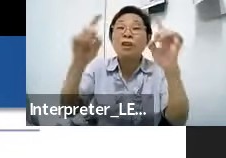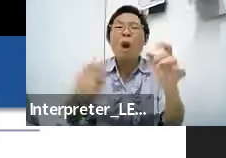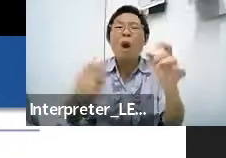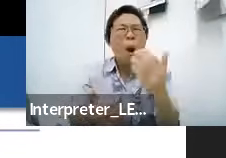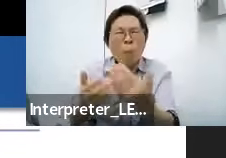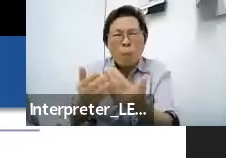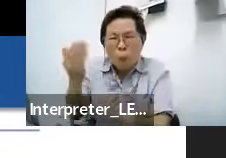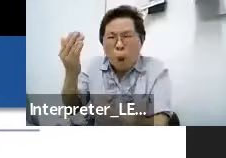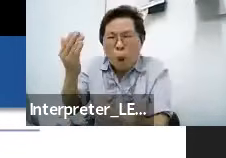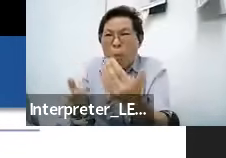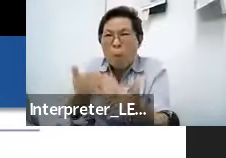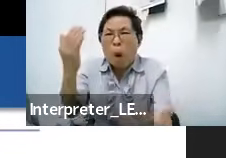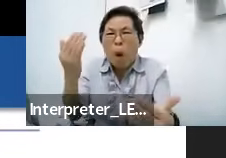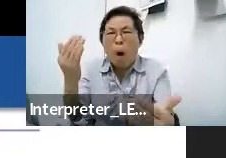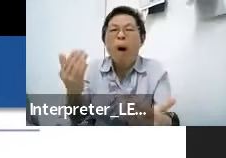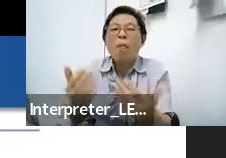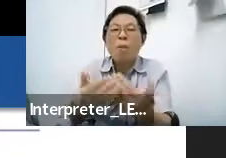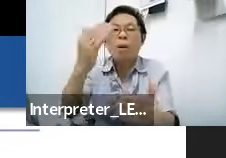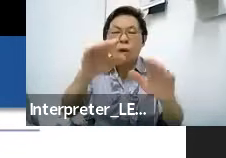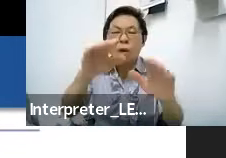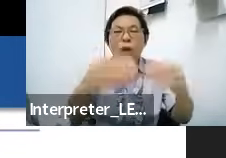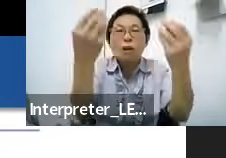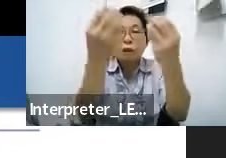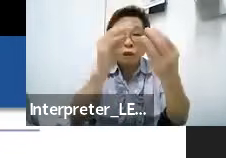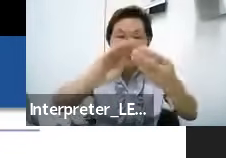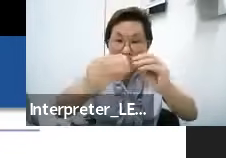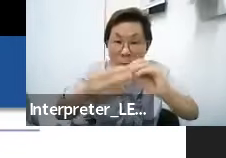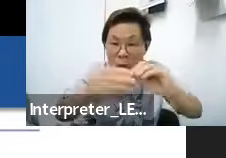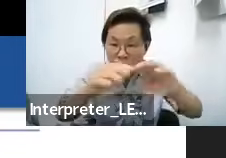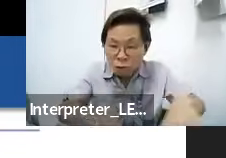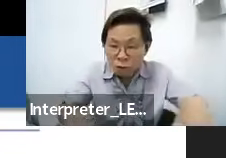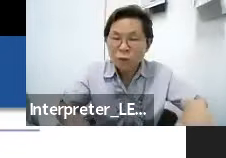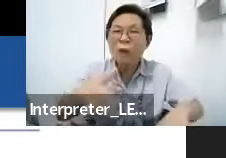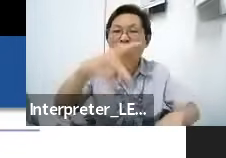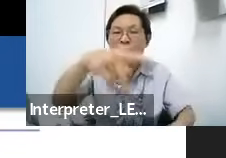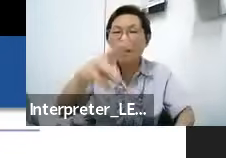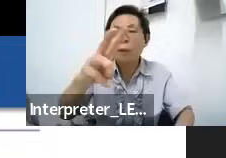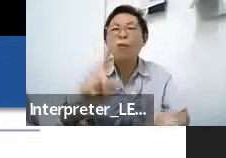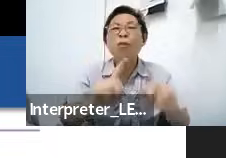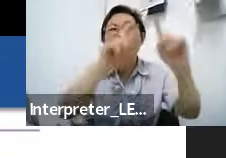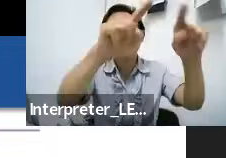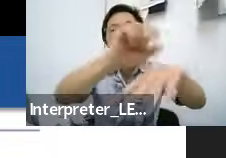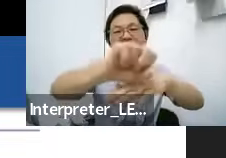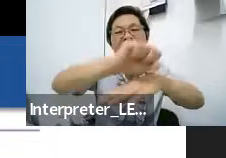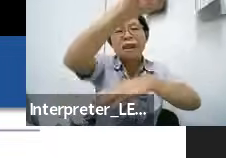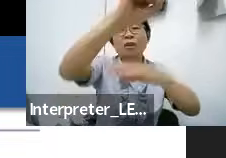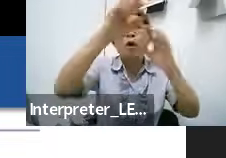are negative increments on the number of children with disabilities attending secondary education.